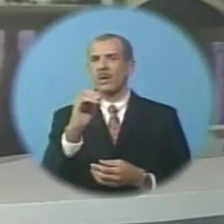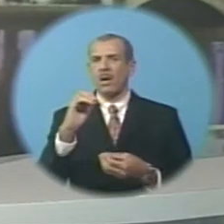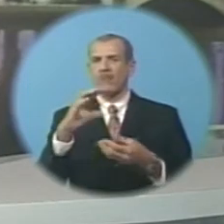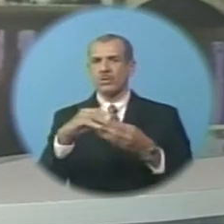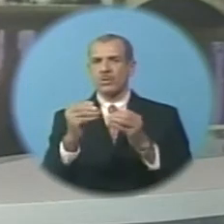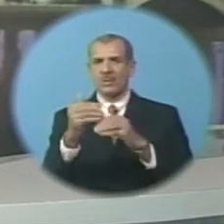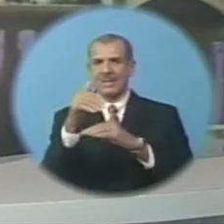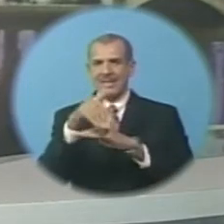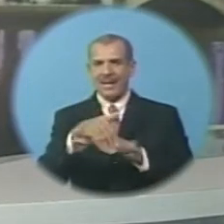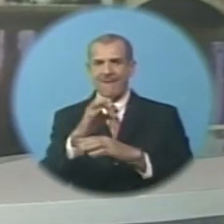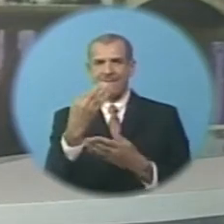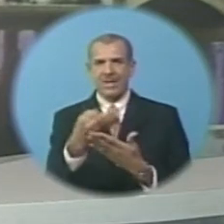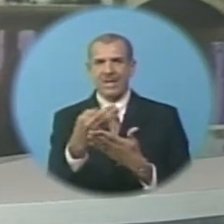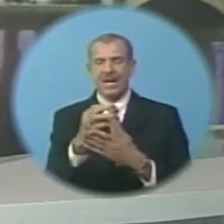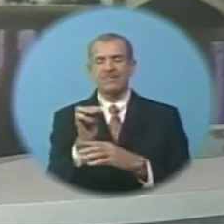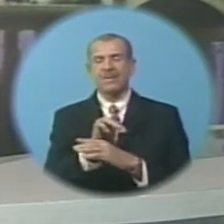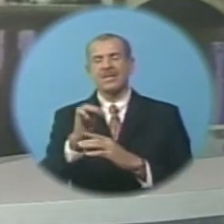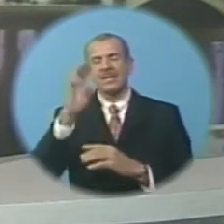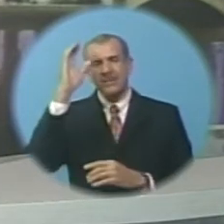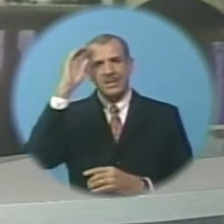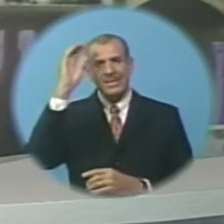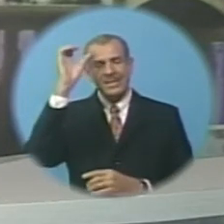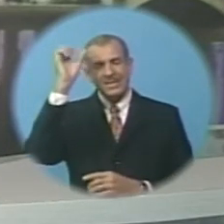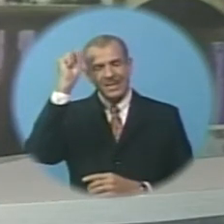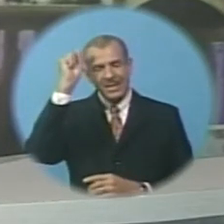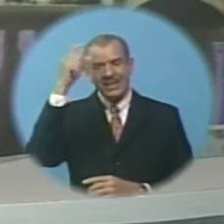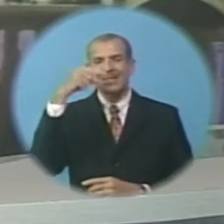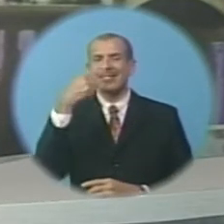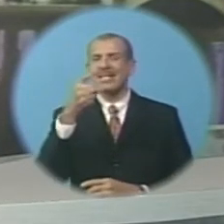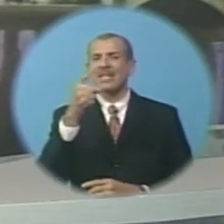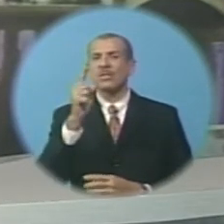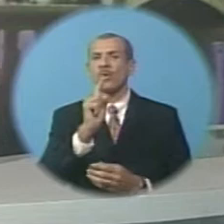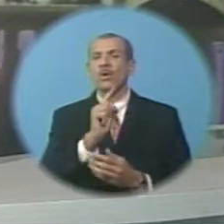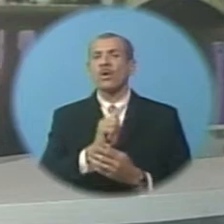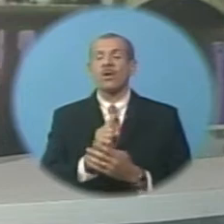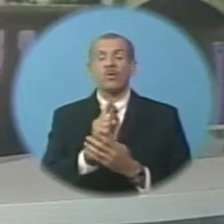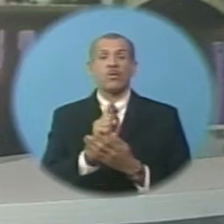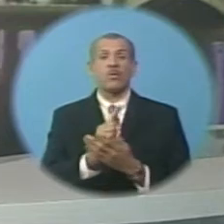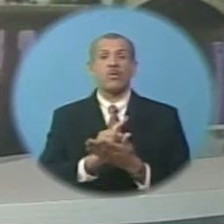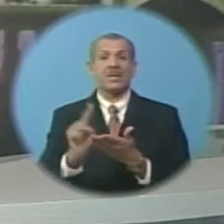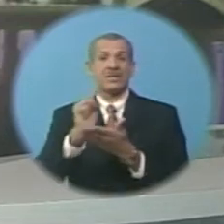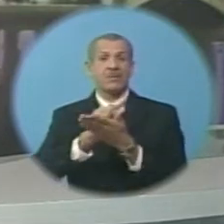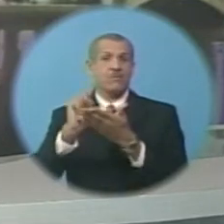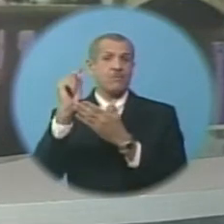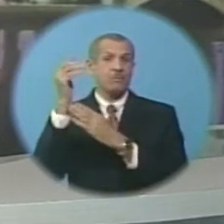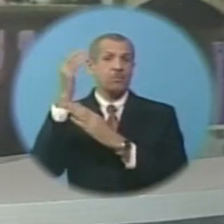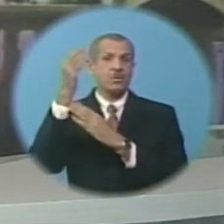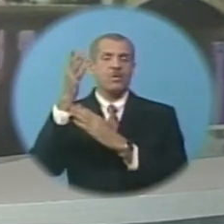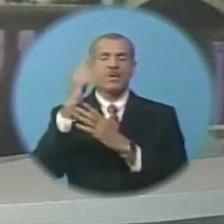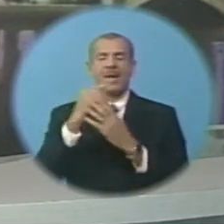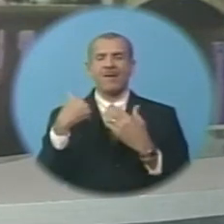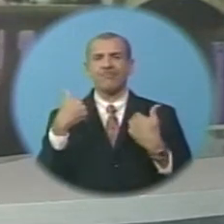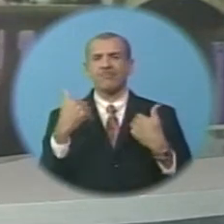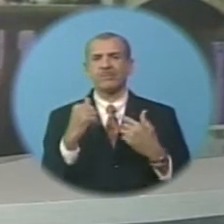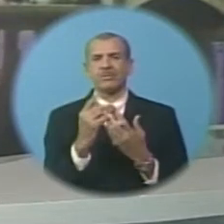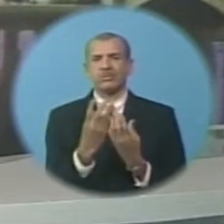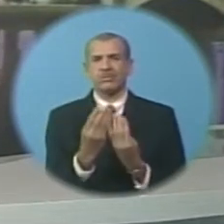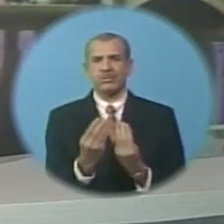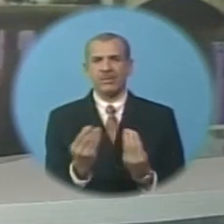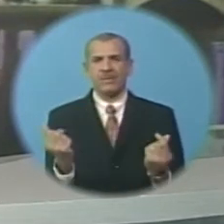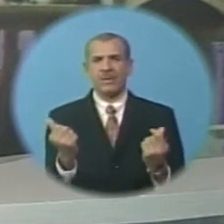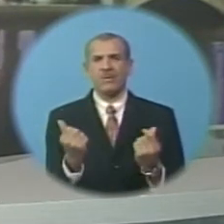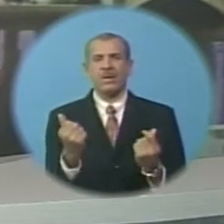Tonight, Finance Minister Sinclair says relief is coming in the weeks ahead for Barbadians still experiencing problems with